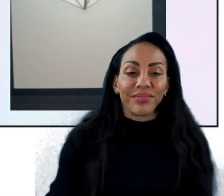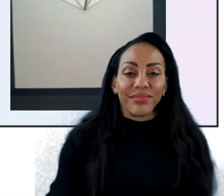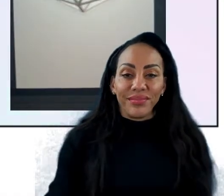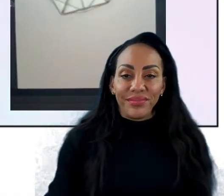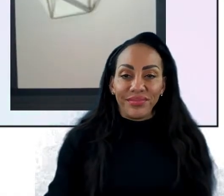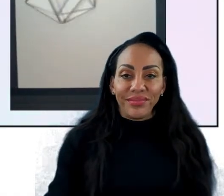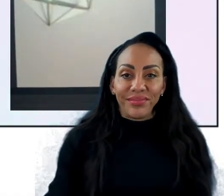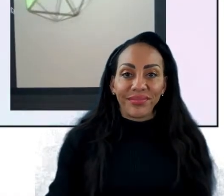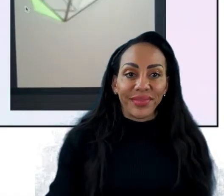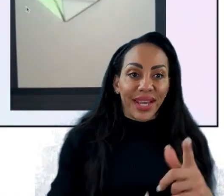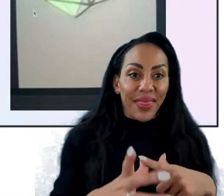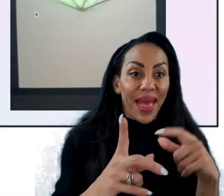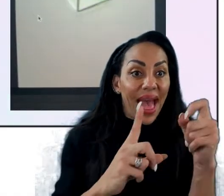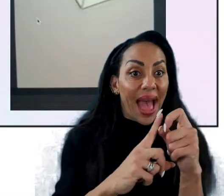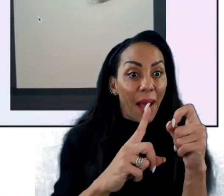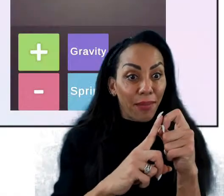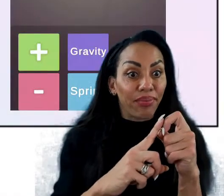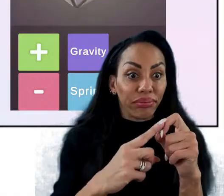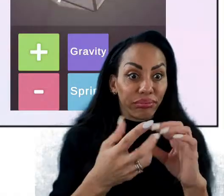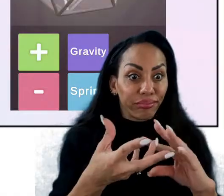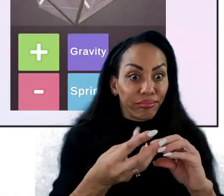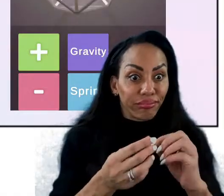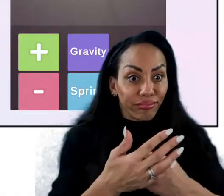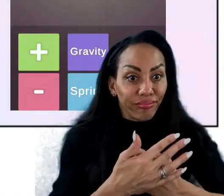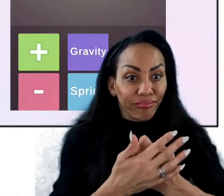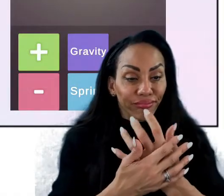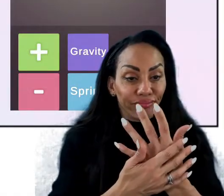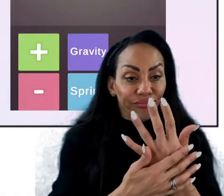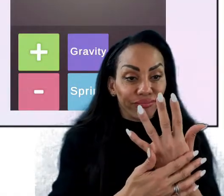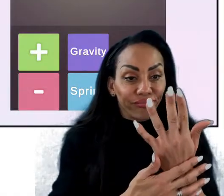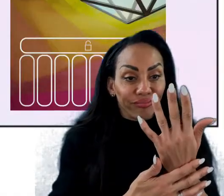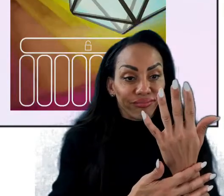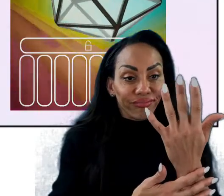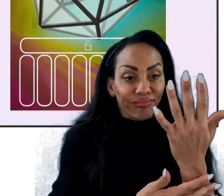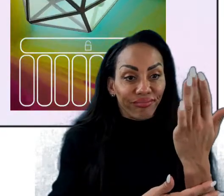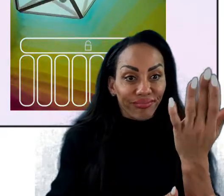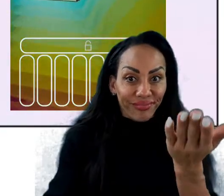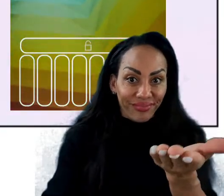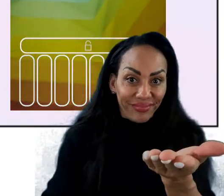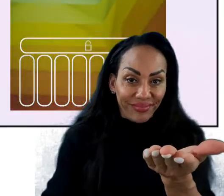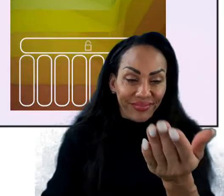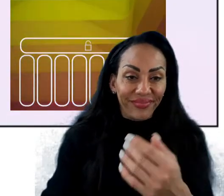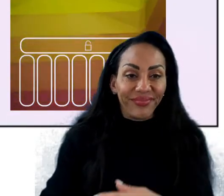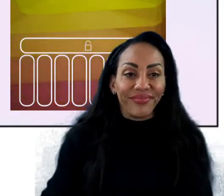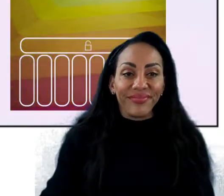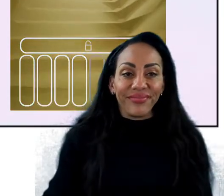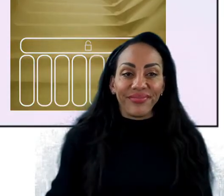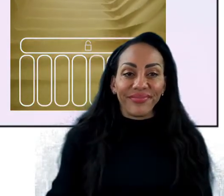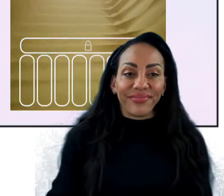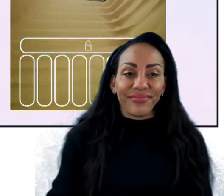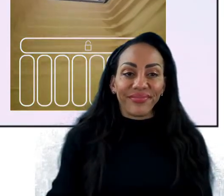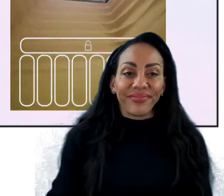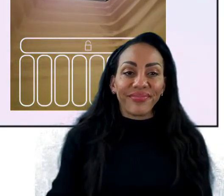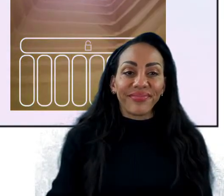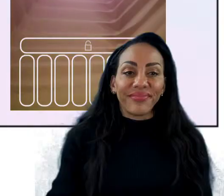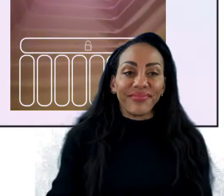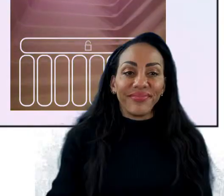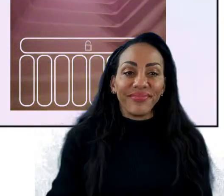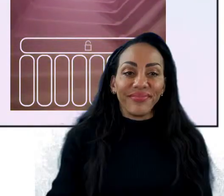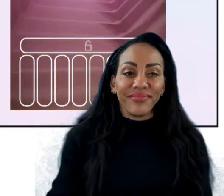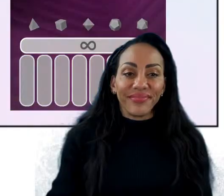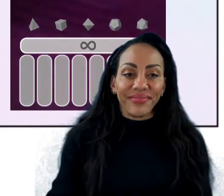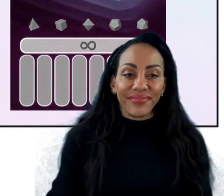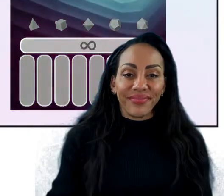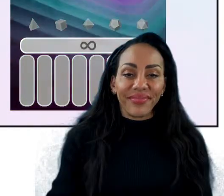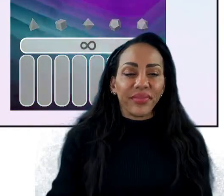to take shape. So here's a little run through of how the different concepts were added to the app. At this point,